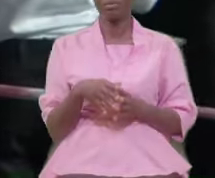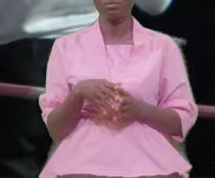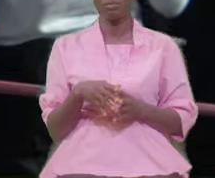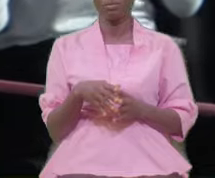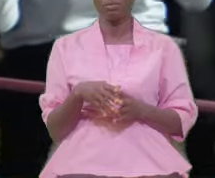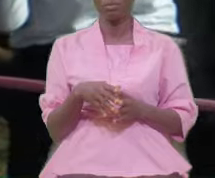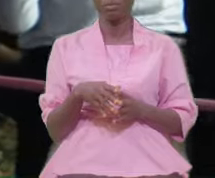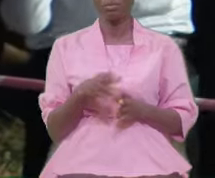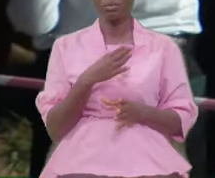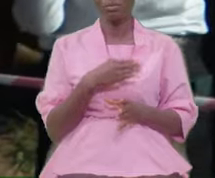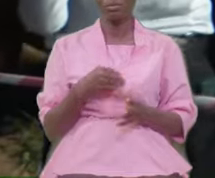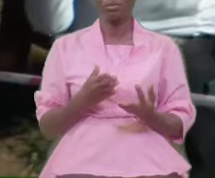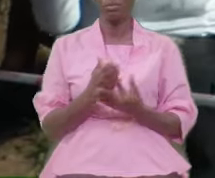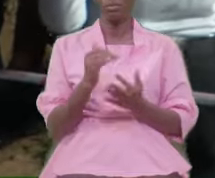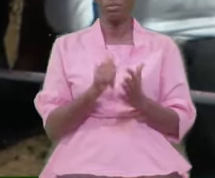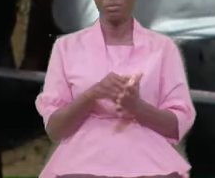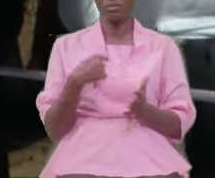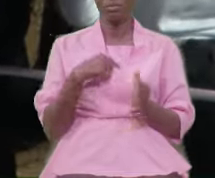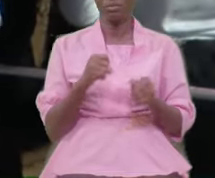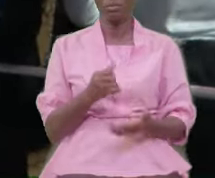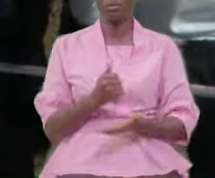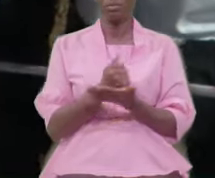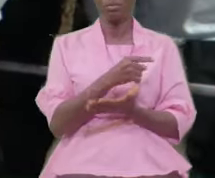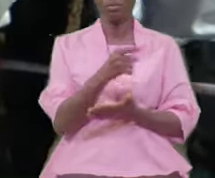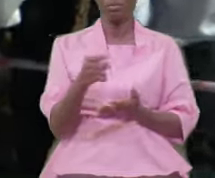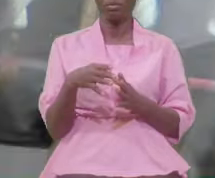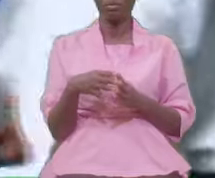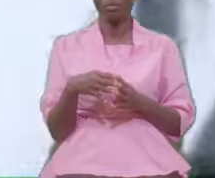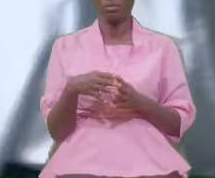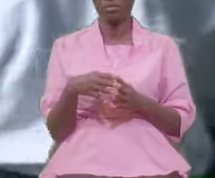Render more and be of more blessing to